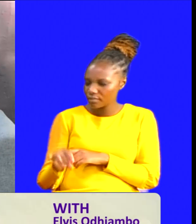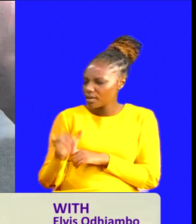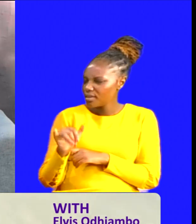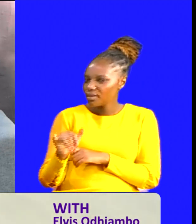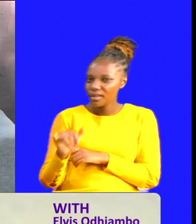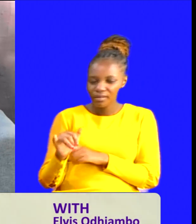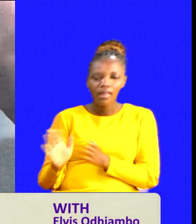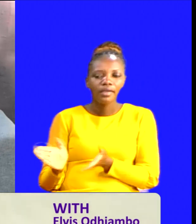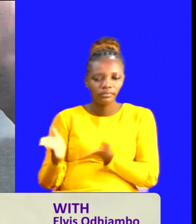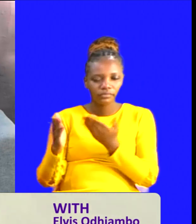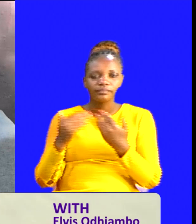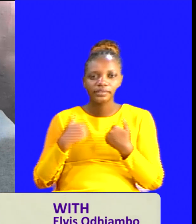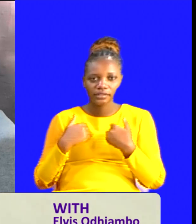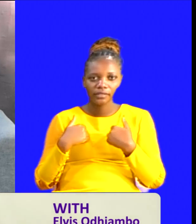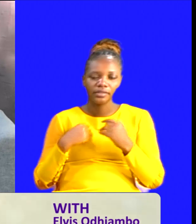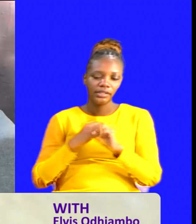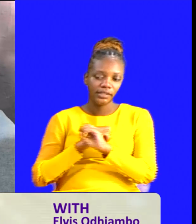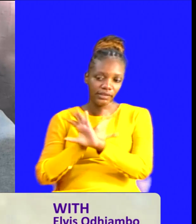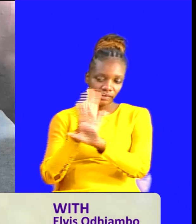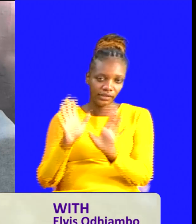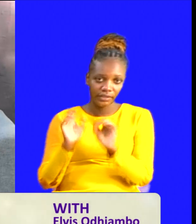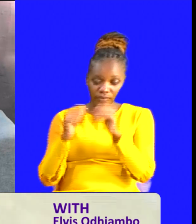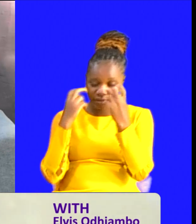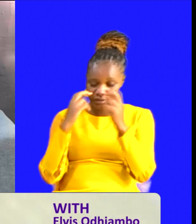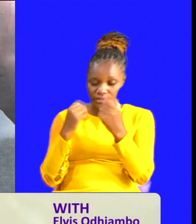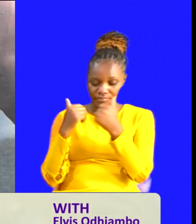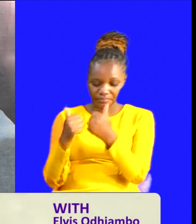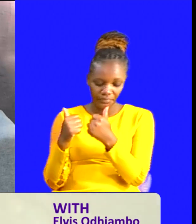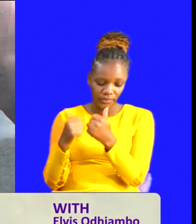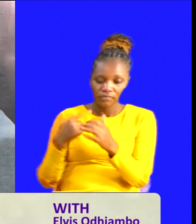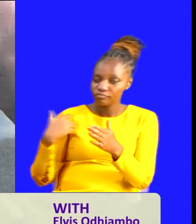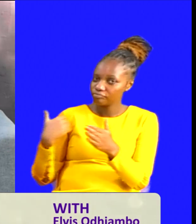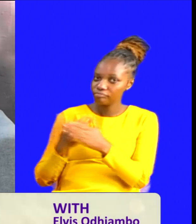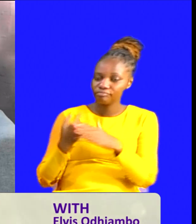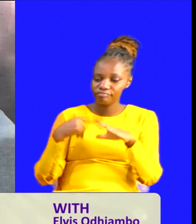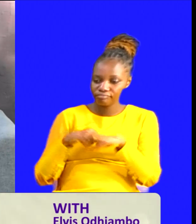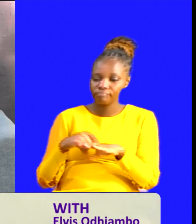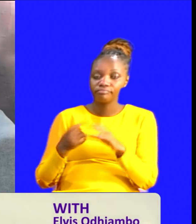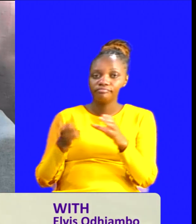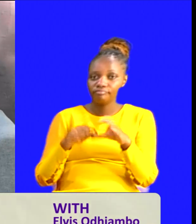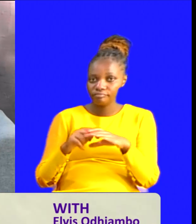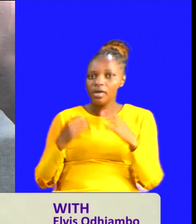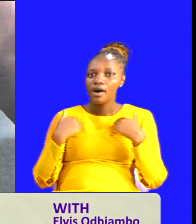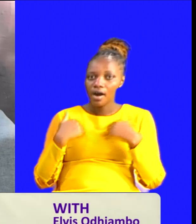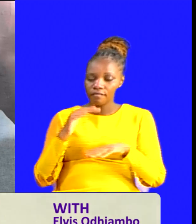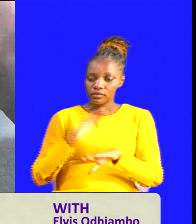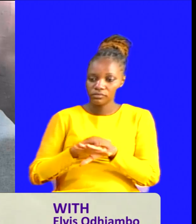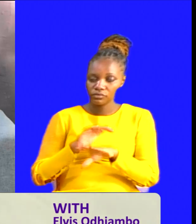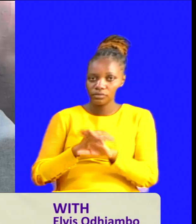there's improvement that is clear. We can really see it that since he came in, he has had quite a good